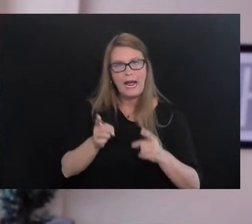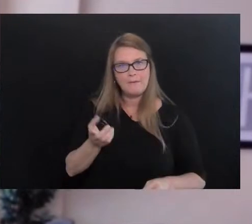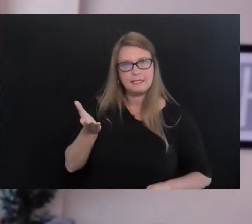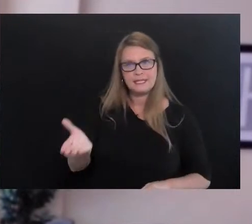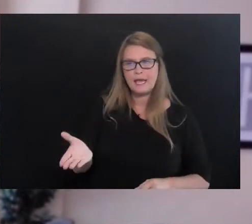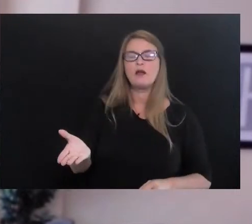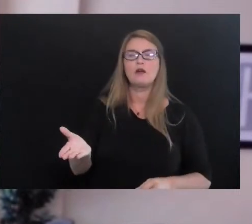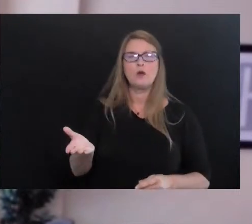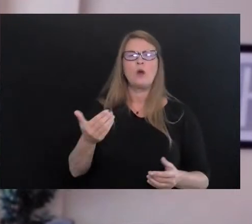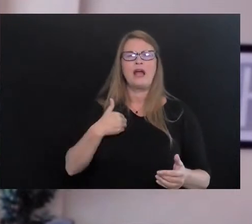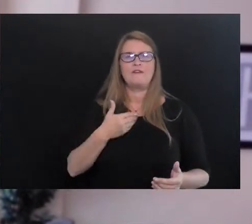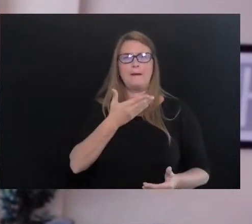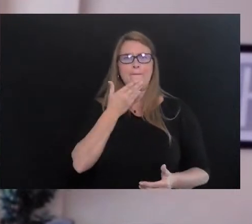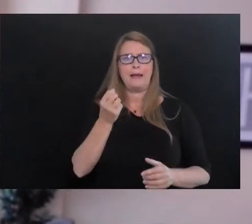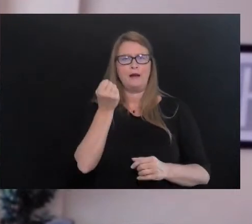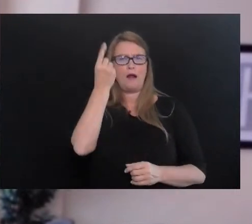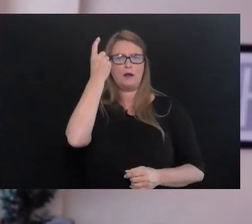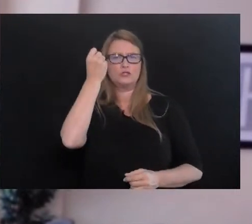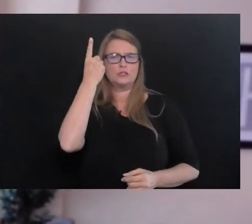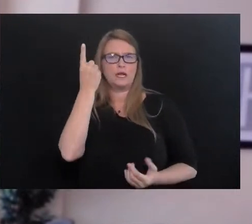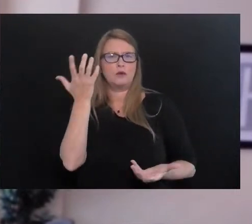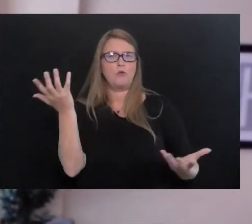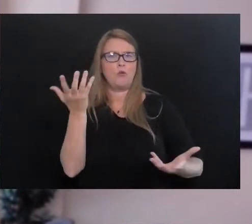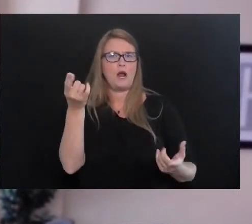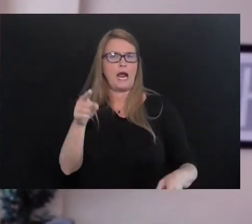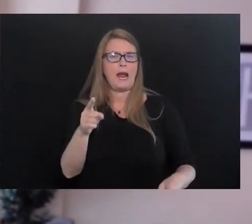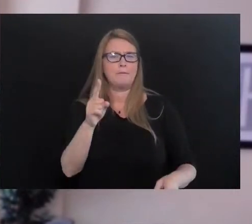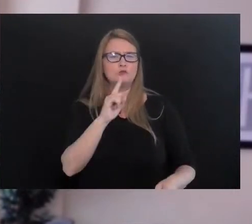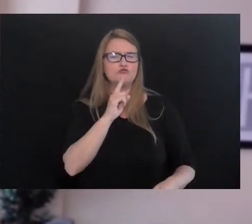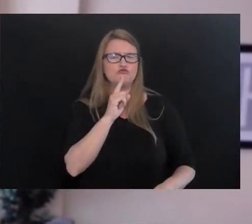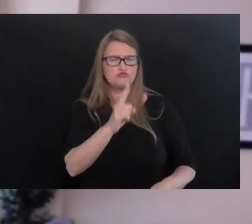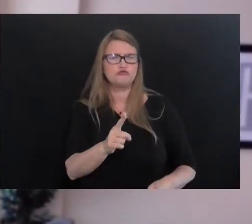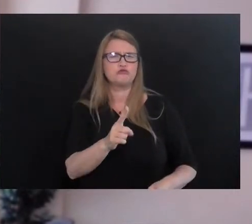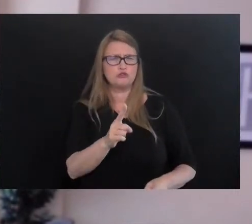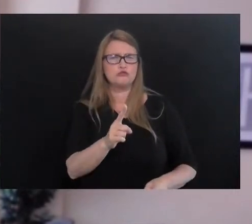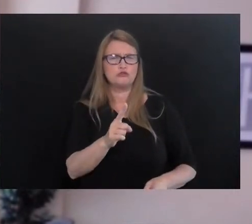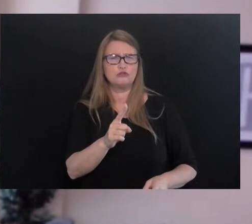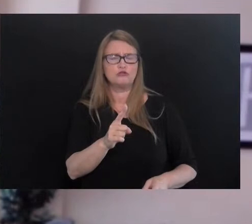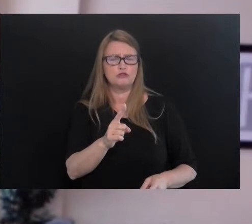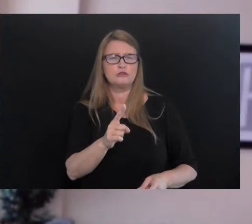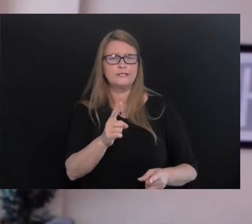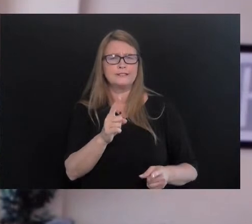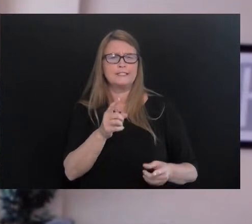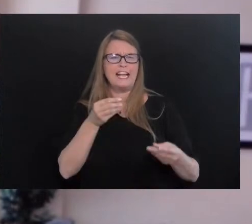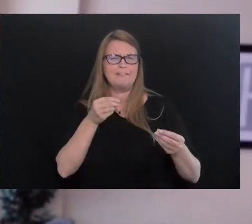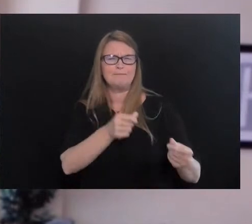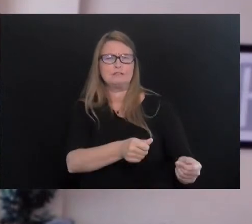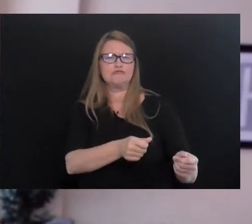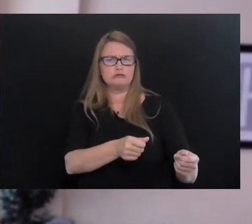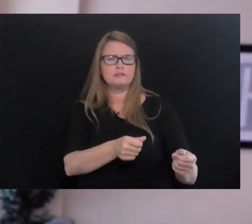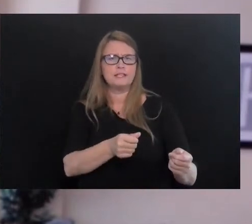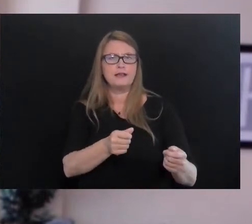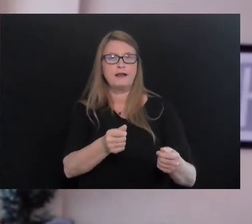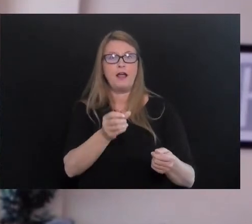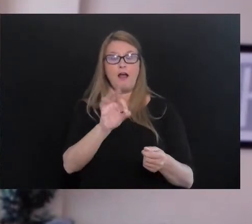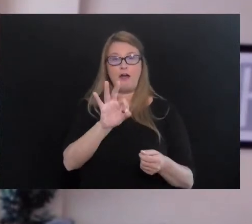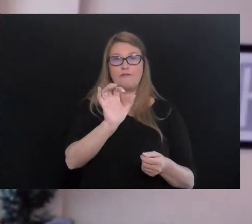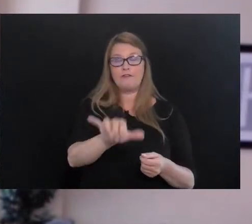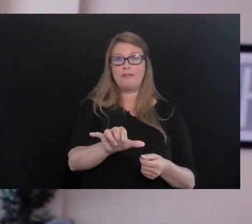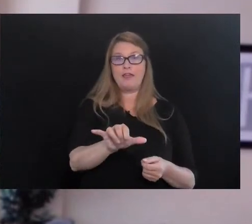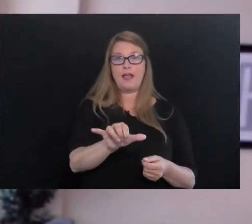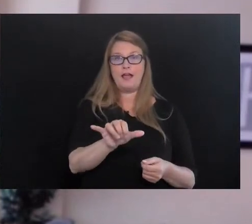much better idea about what the true efficacy, the true efficiency,